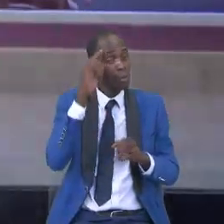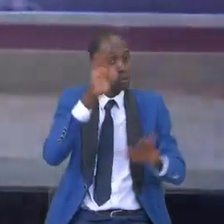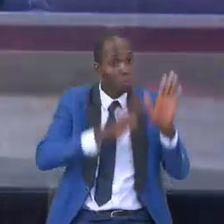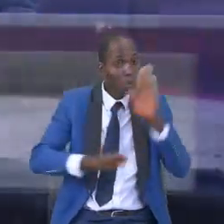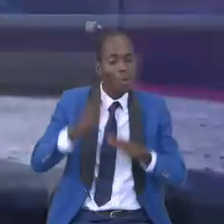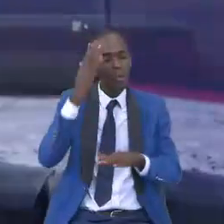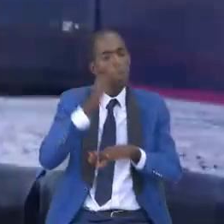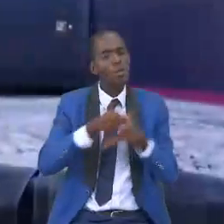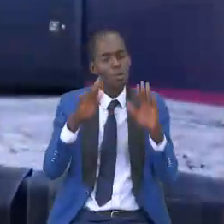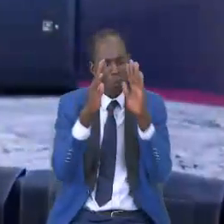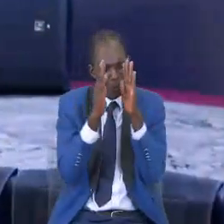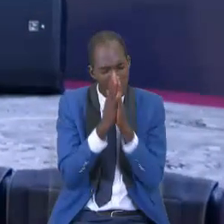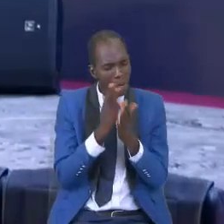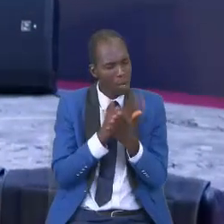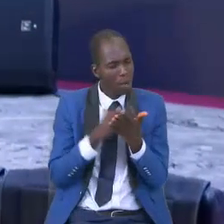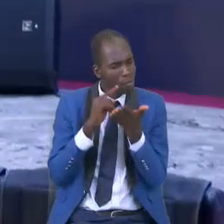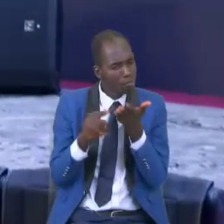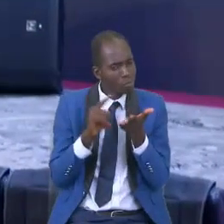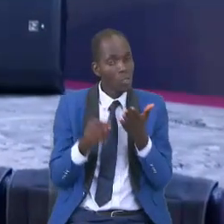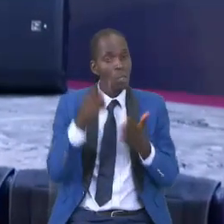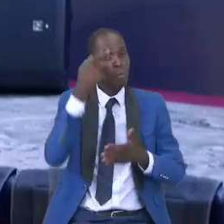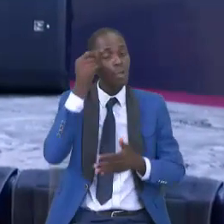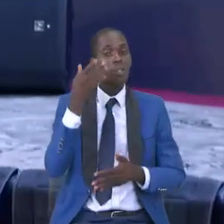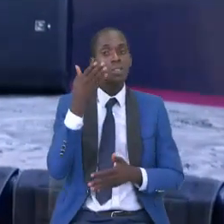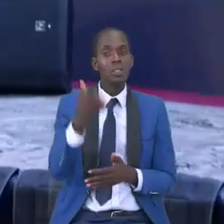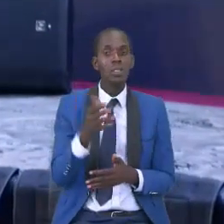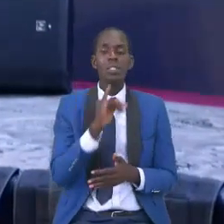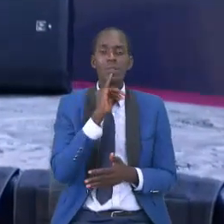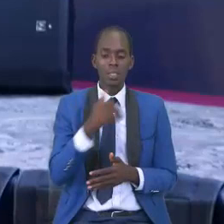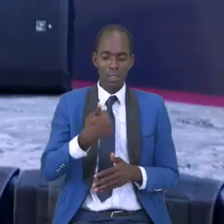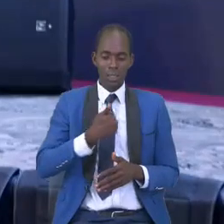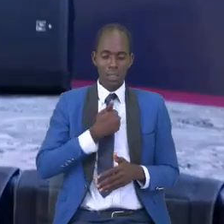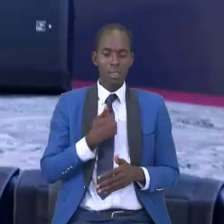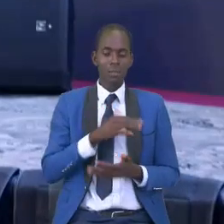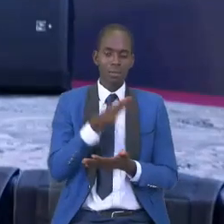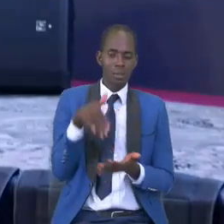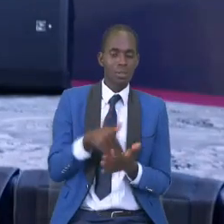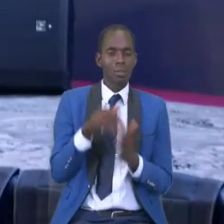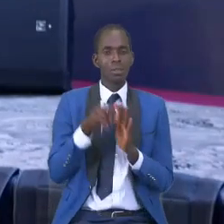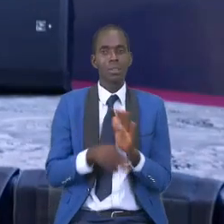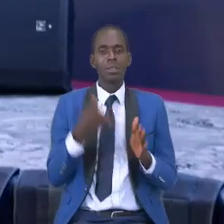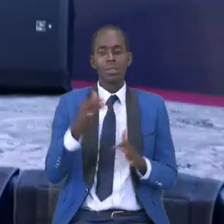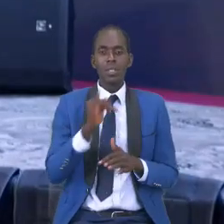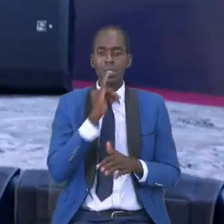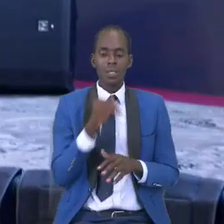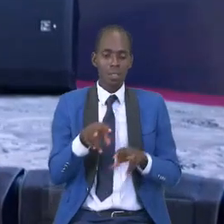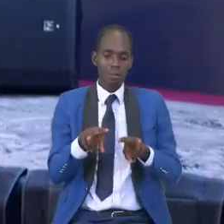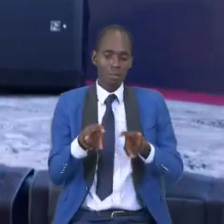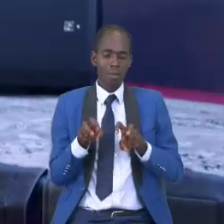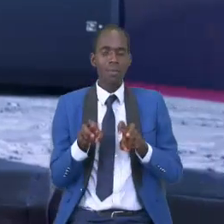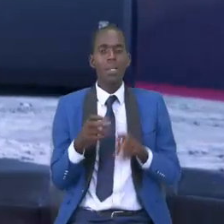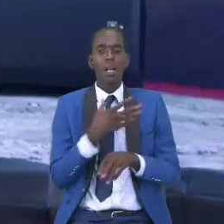and check up? Because there is the self-centeredness, and there is the selfishness, and there